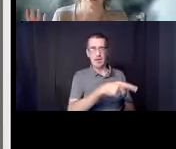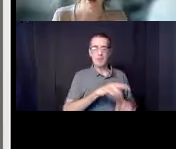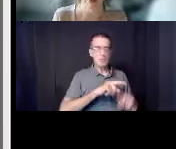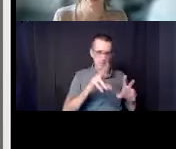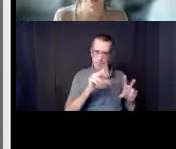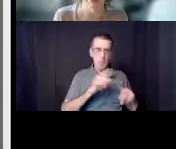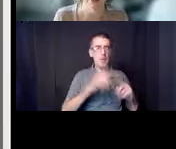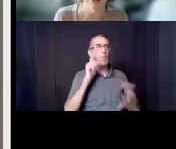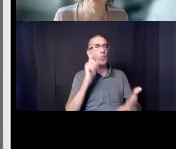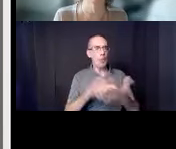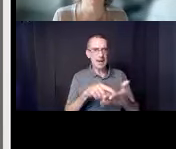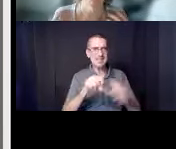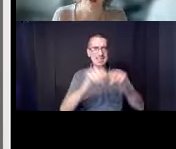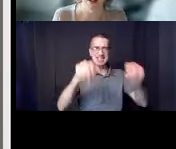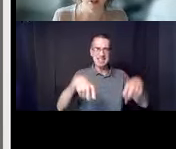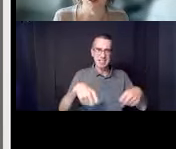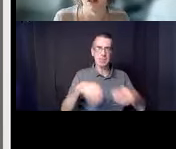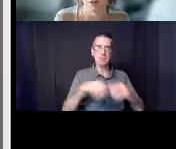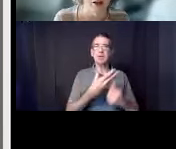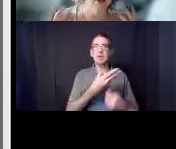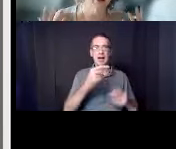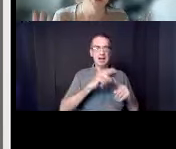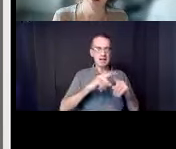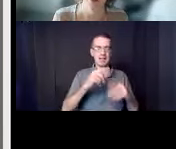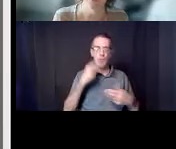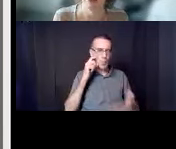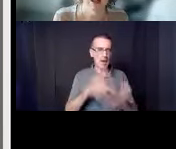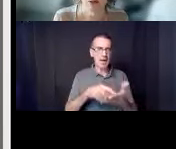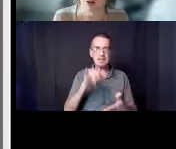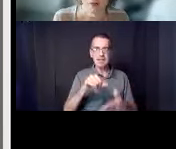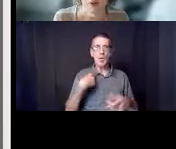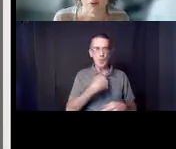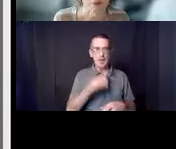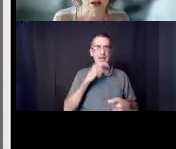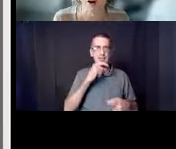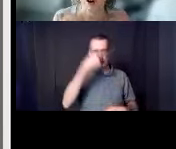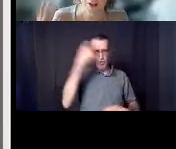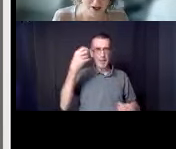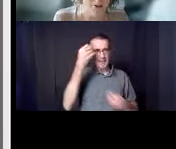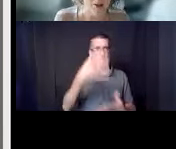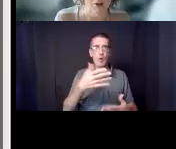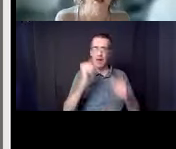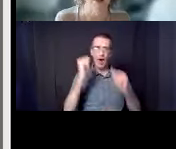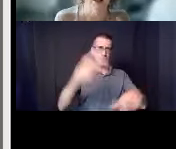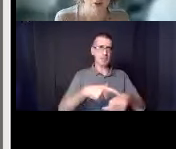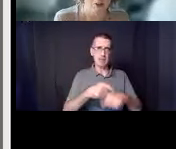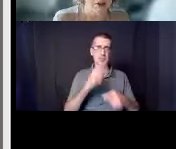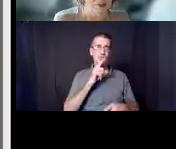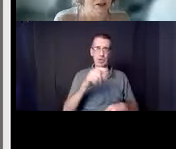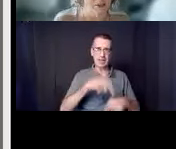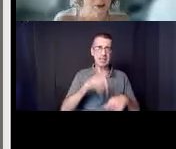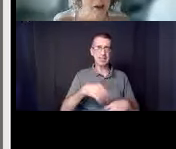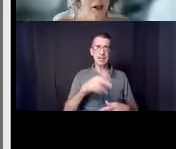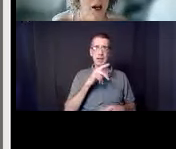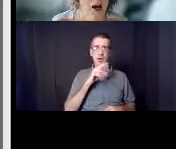let's recognize as systems that there's different. Let's recognize that we need to be trauma informed at all times, but certainly in response to